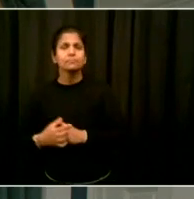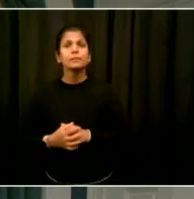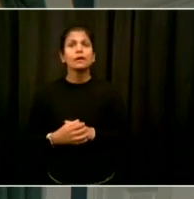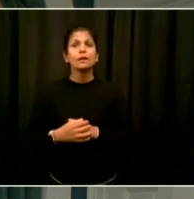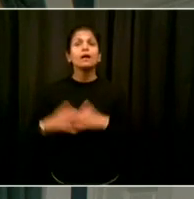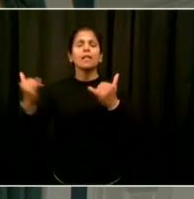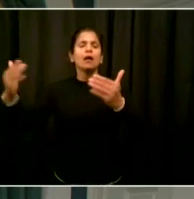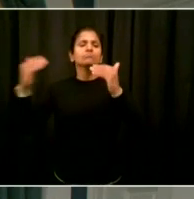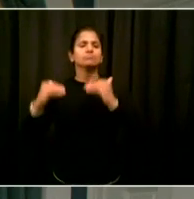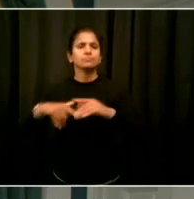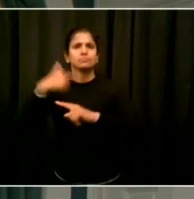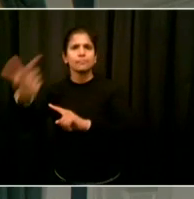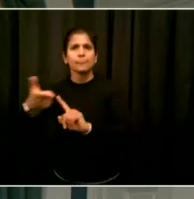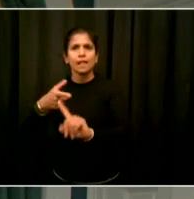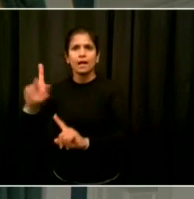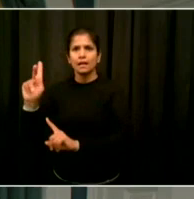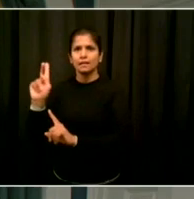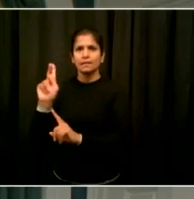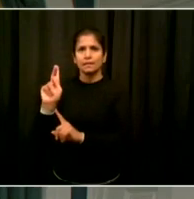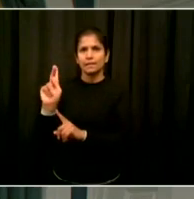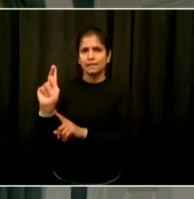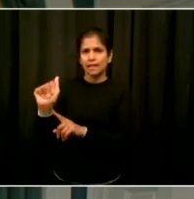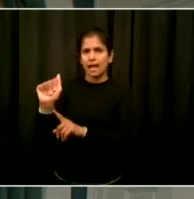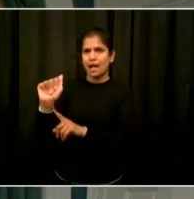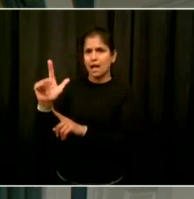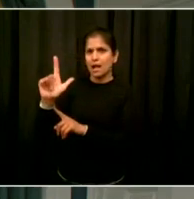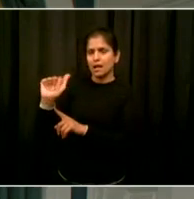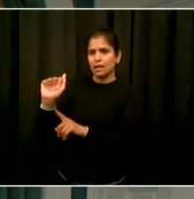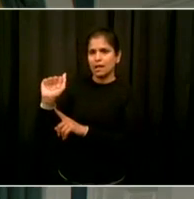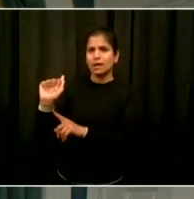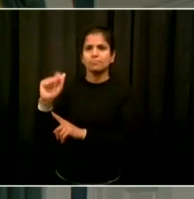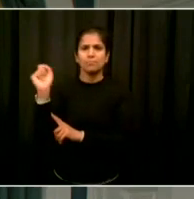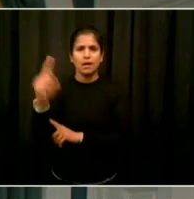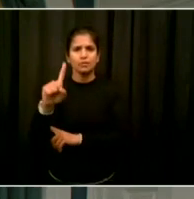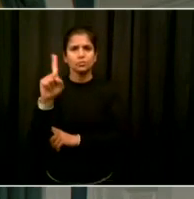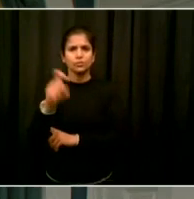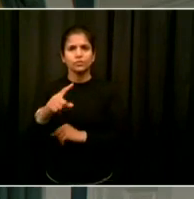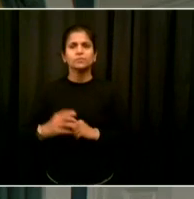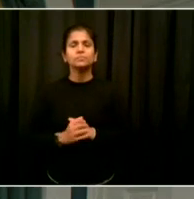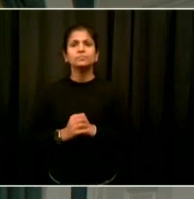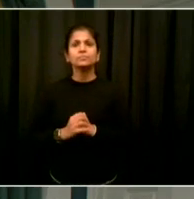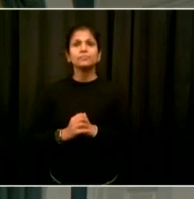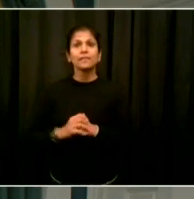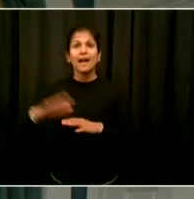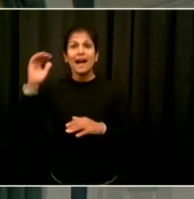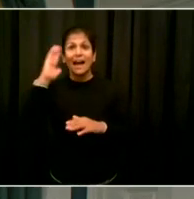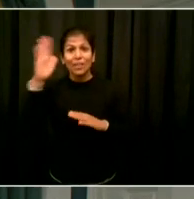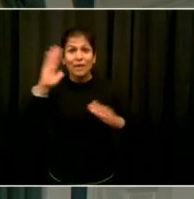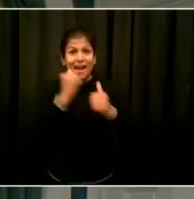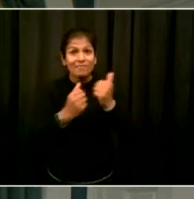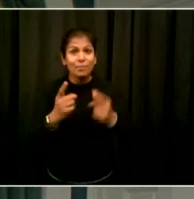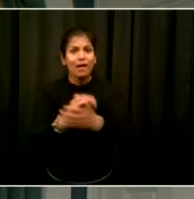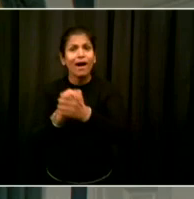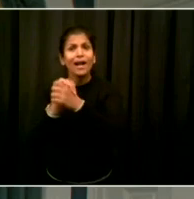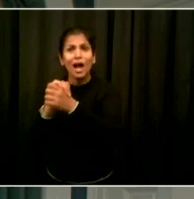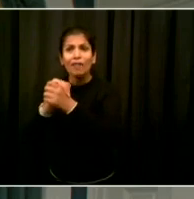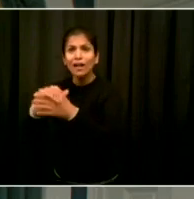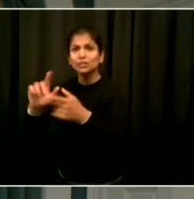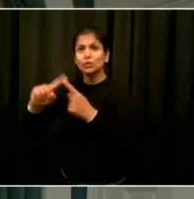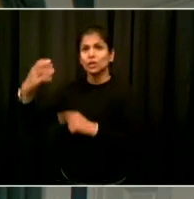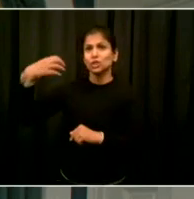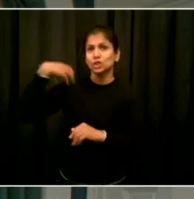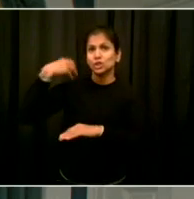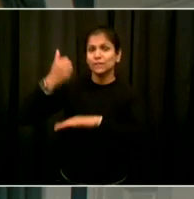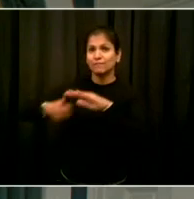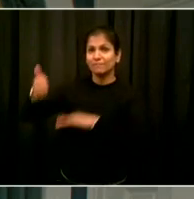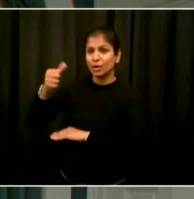Hey there. Good morning to everyone, and congratulations to Juanita Holmes. What an amazing achievement. My first question, I want to go to you. As the chief of